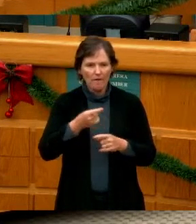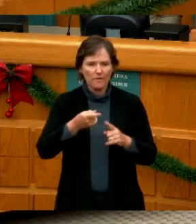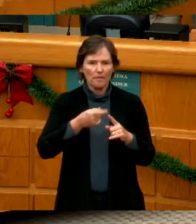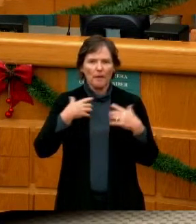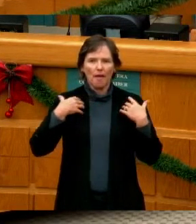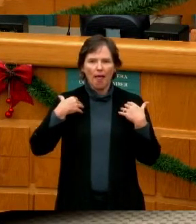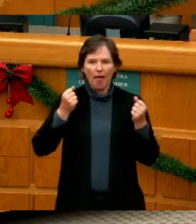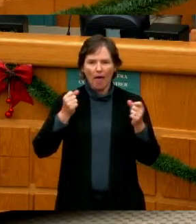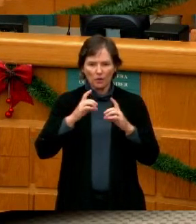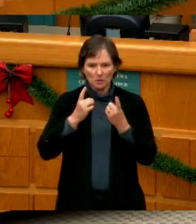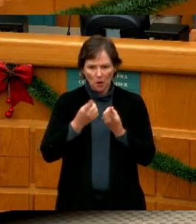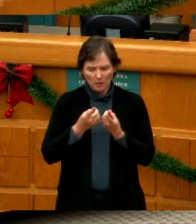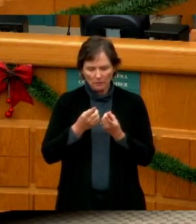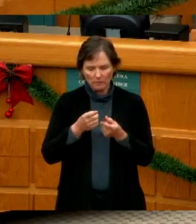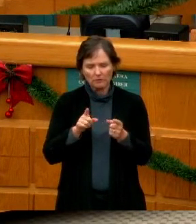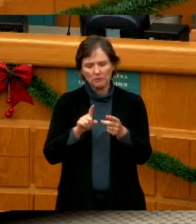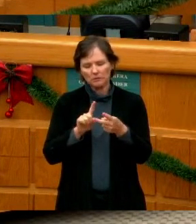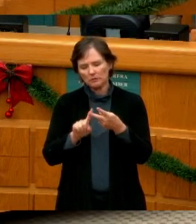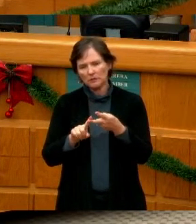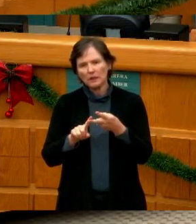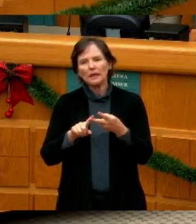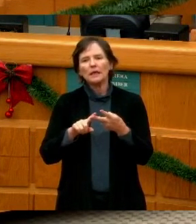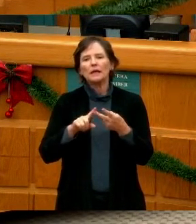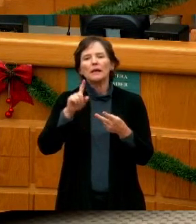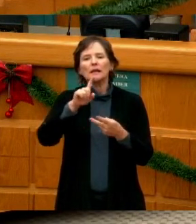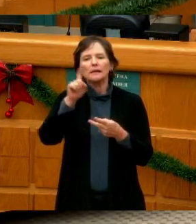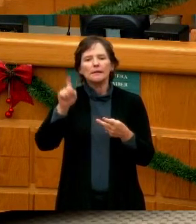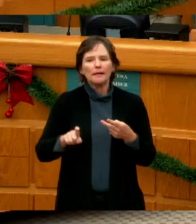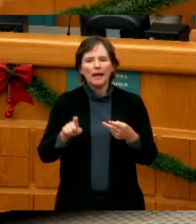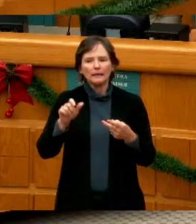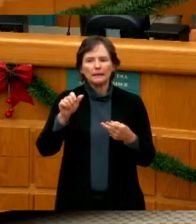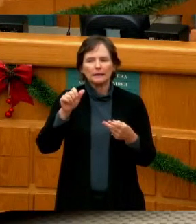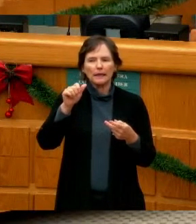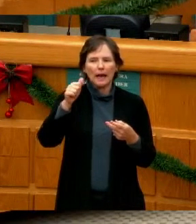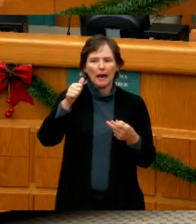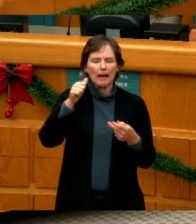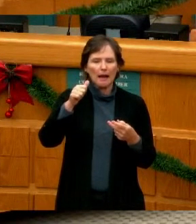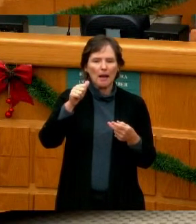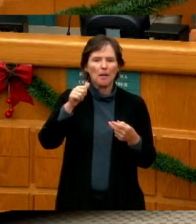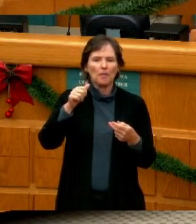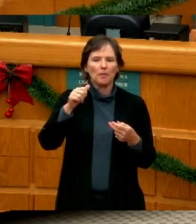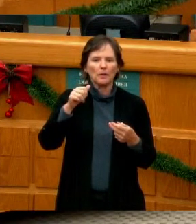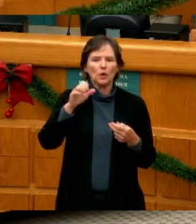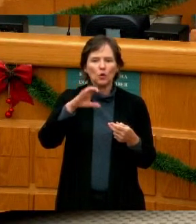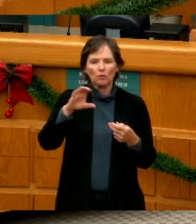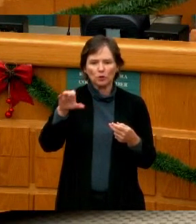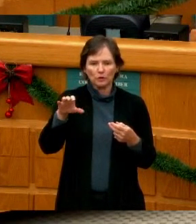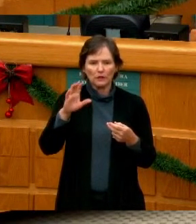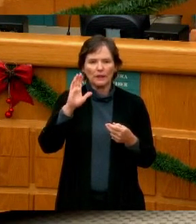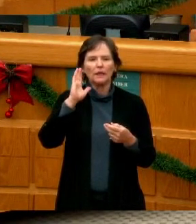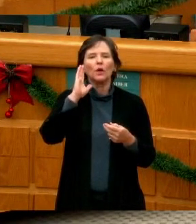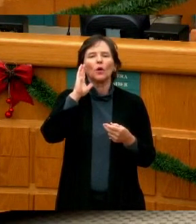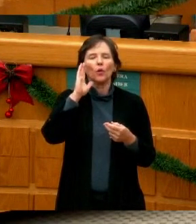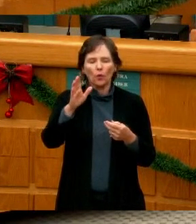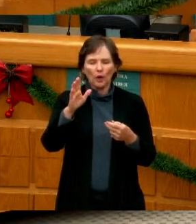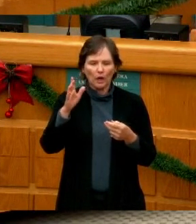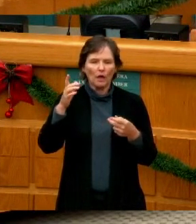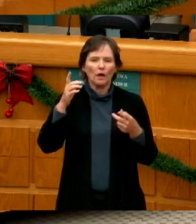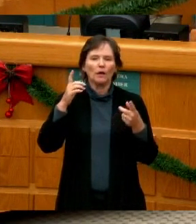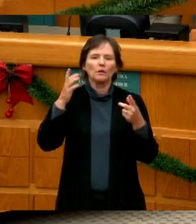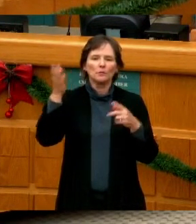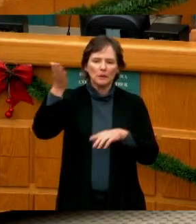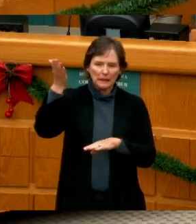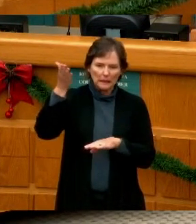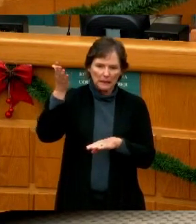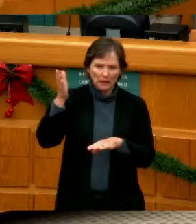today. And then our Texas A&M Corpus Christi folks will come and share the information that they have. And